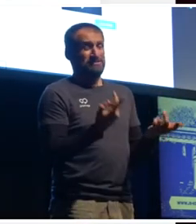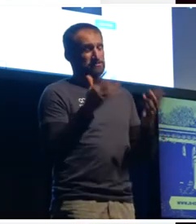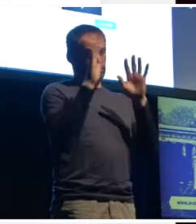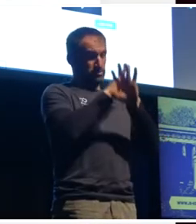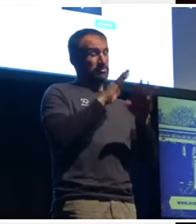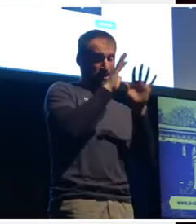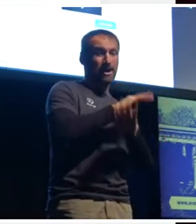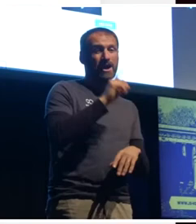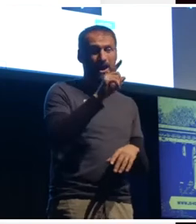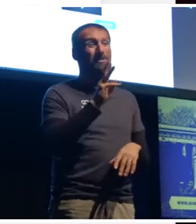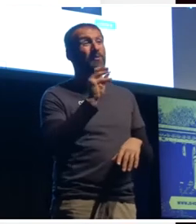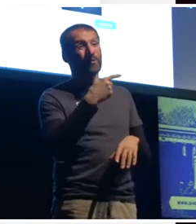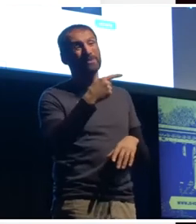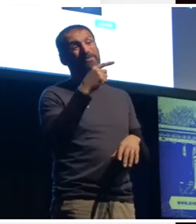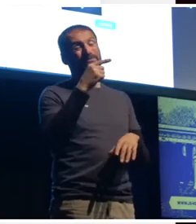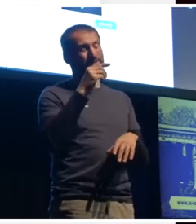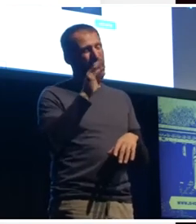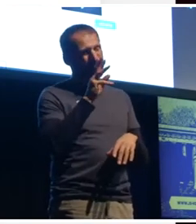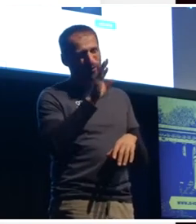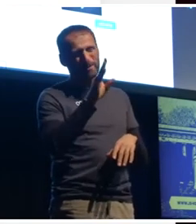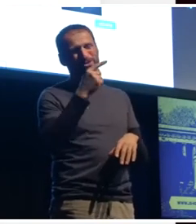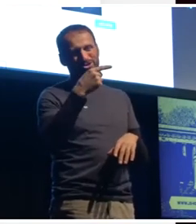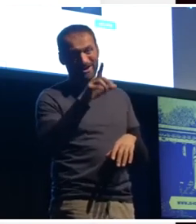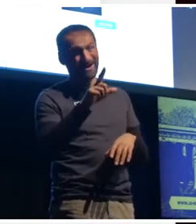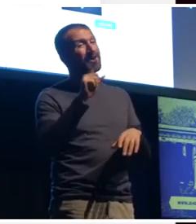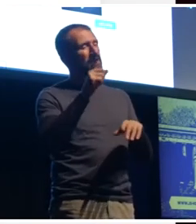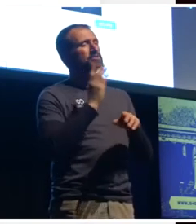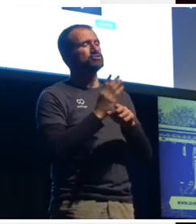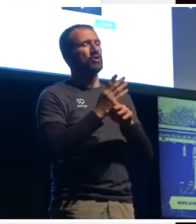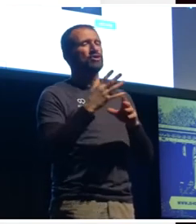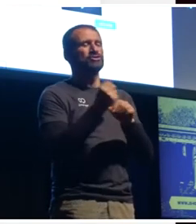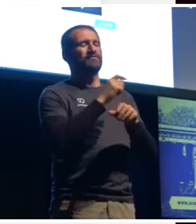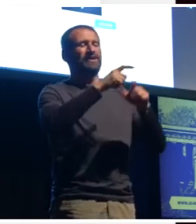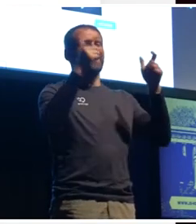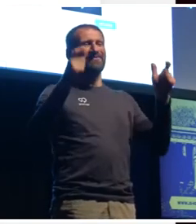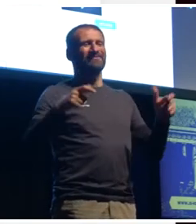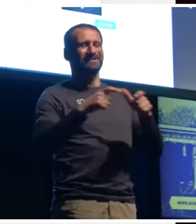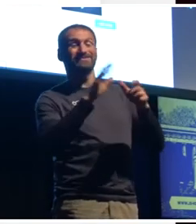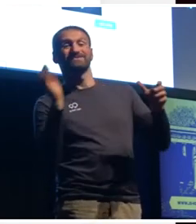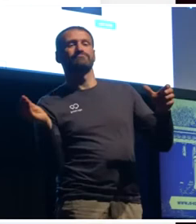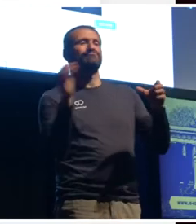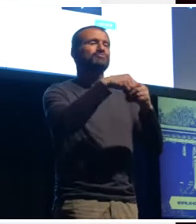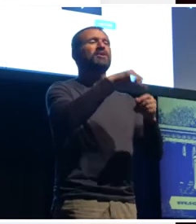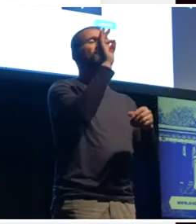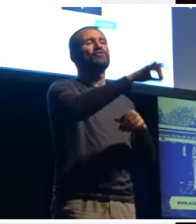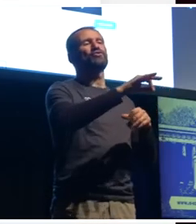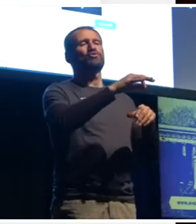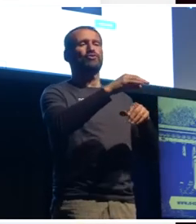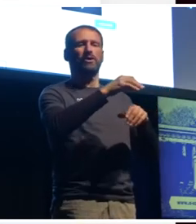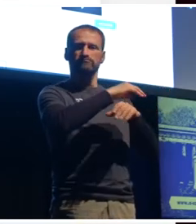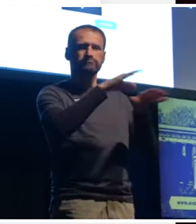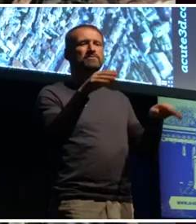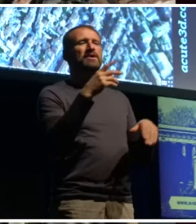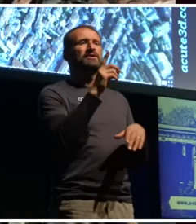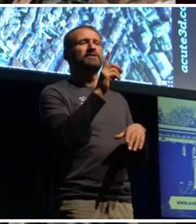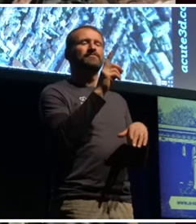But WebGL essentially renders 3D content into a canvas tag entirely through JavaScript. Sketchfab has lots of really cool examples. I highly recommend you check out their